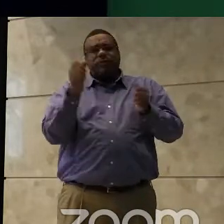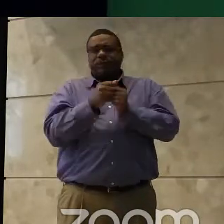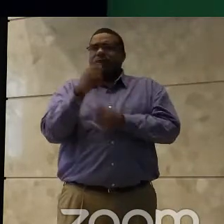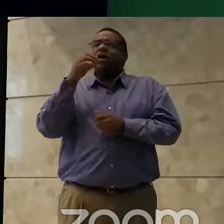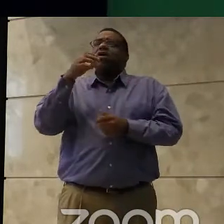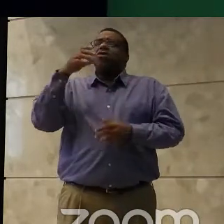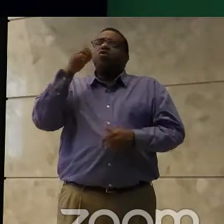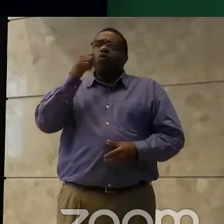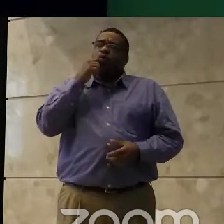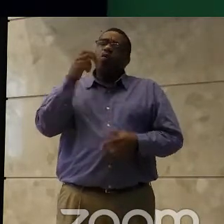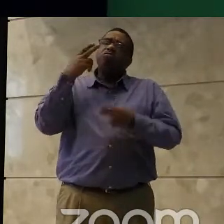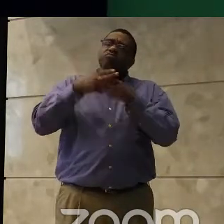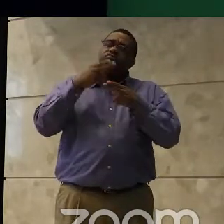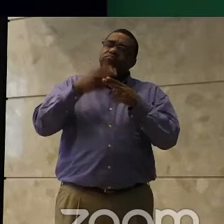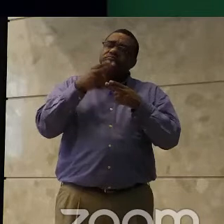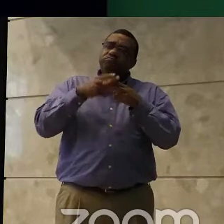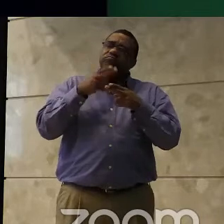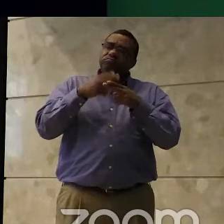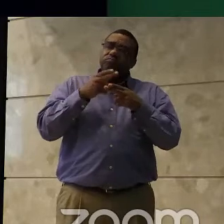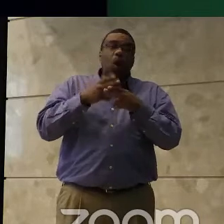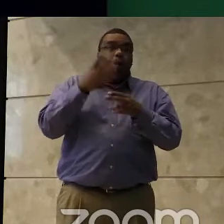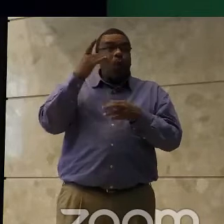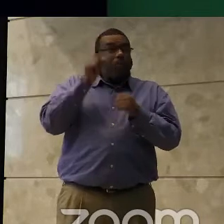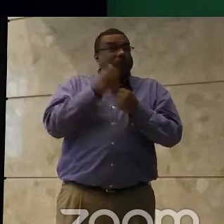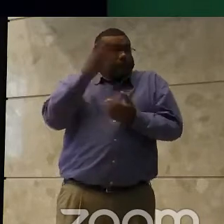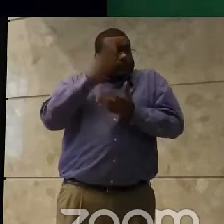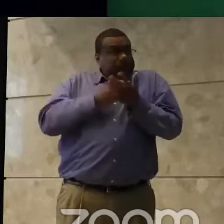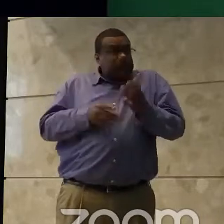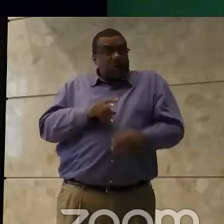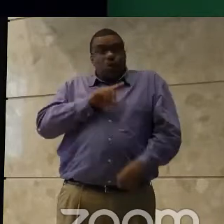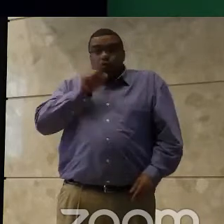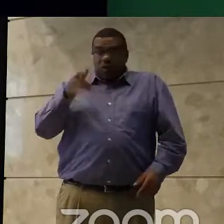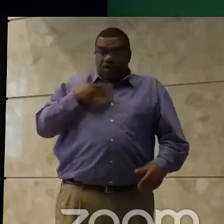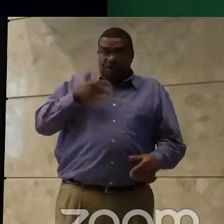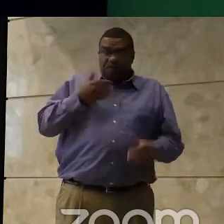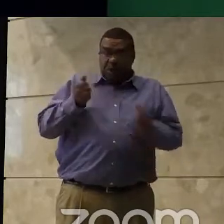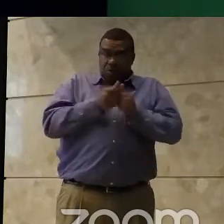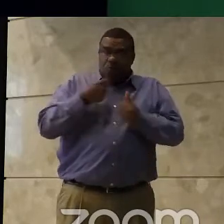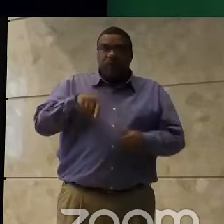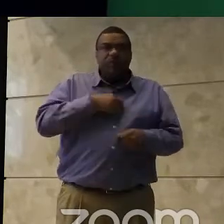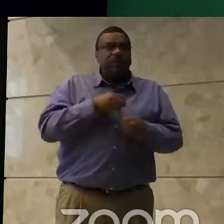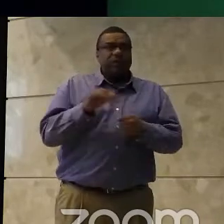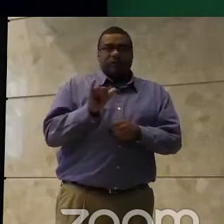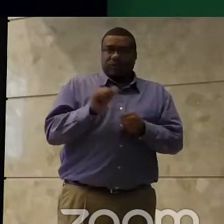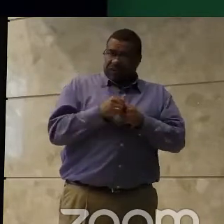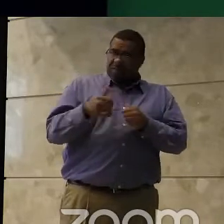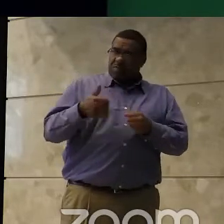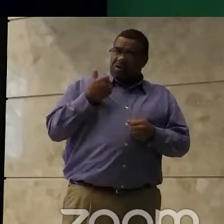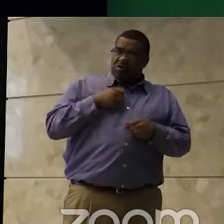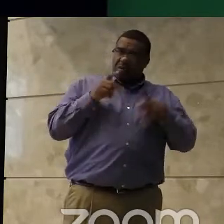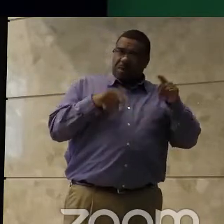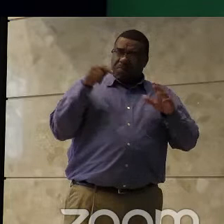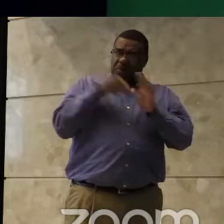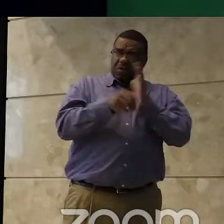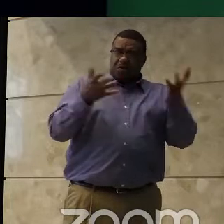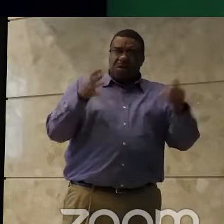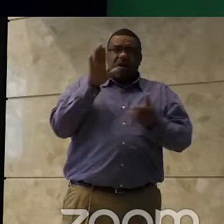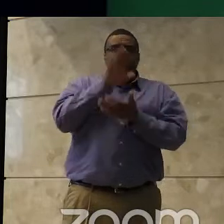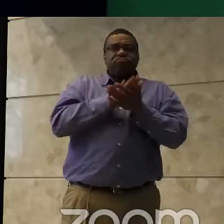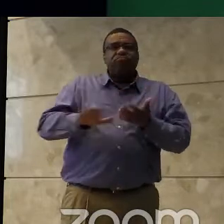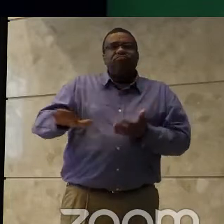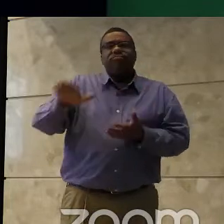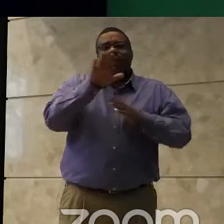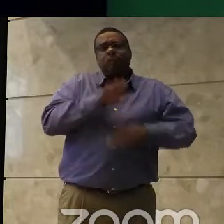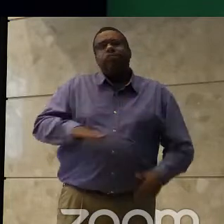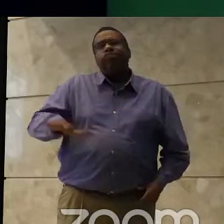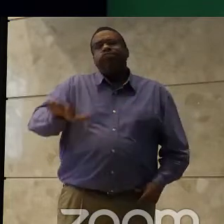little girls are still very real to some of us, just as those young people who were killed on this campus, tragically killed on